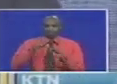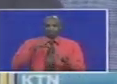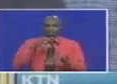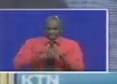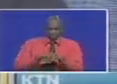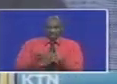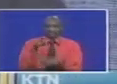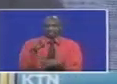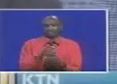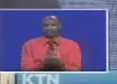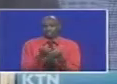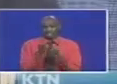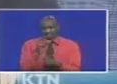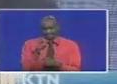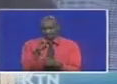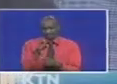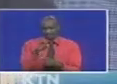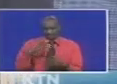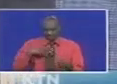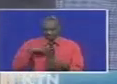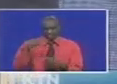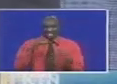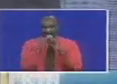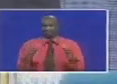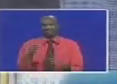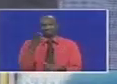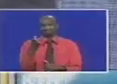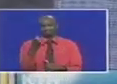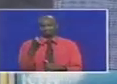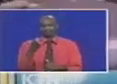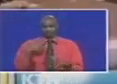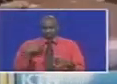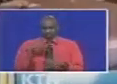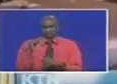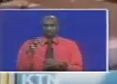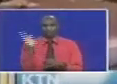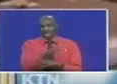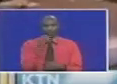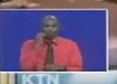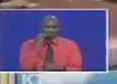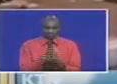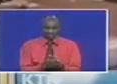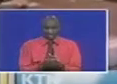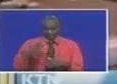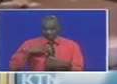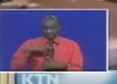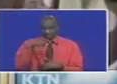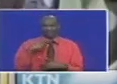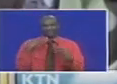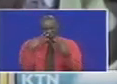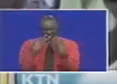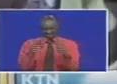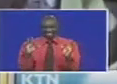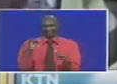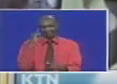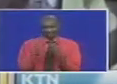most need them. Let those in the camps return to their homes. The detainees are free at last,